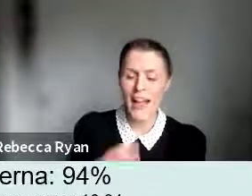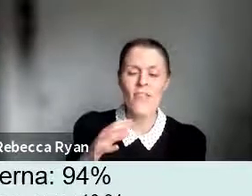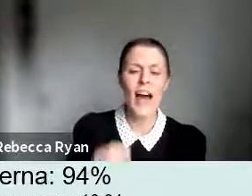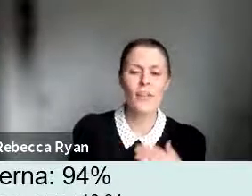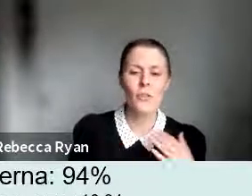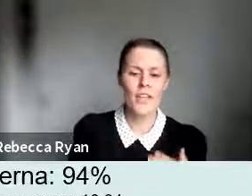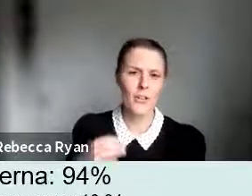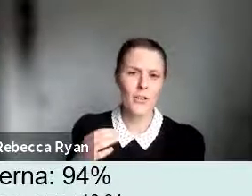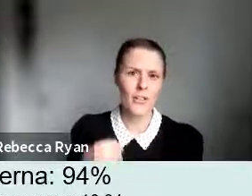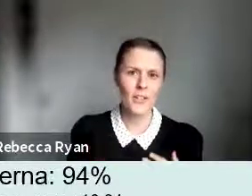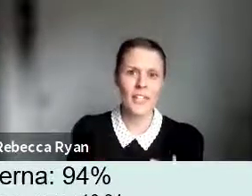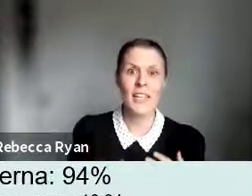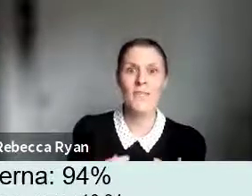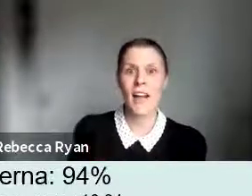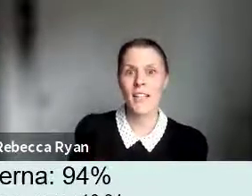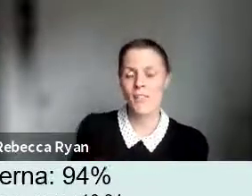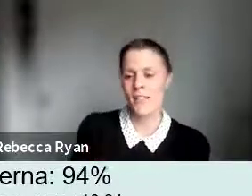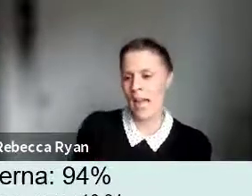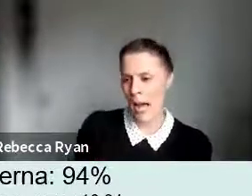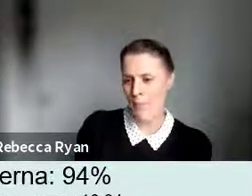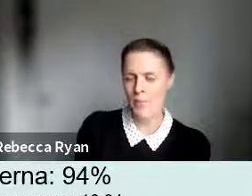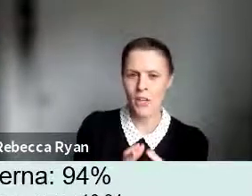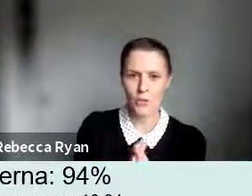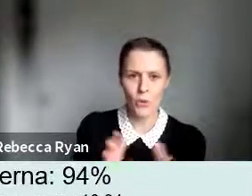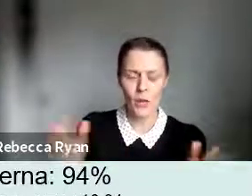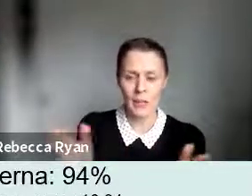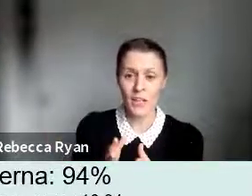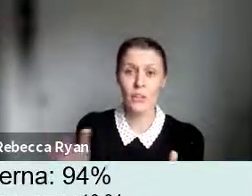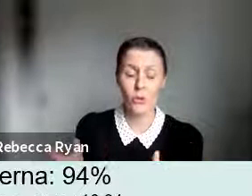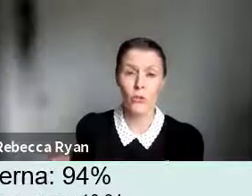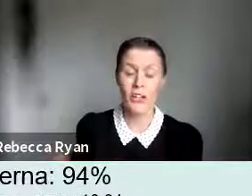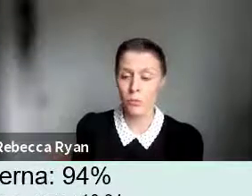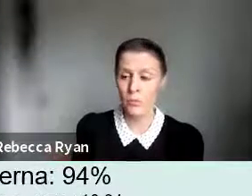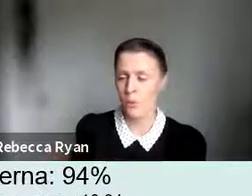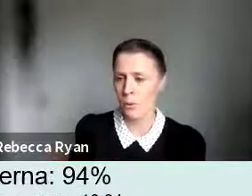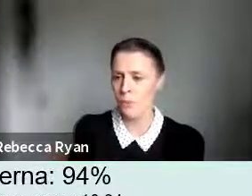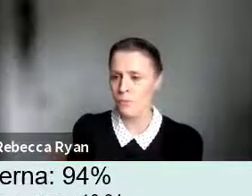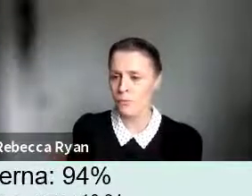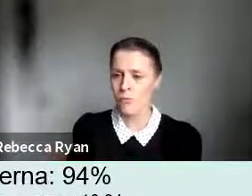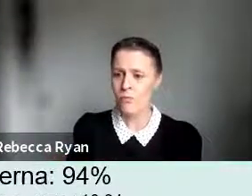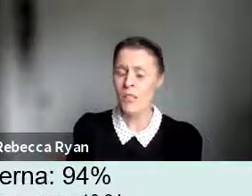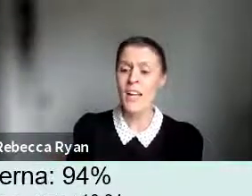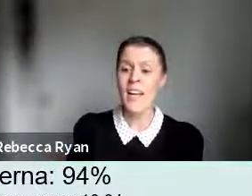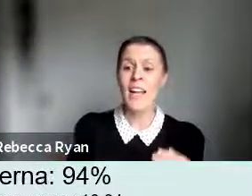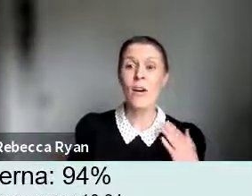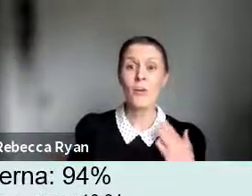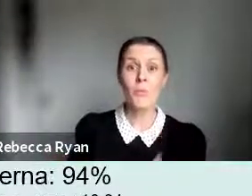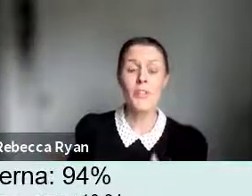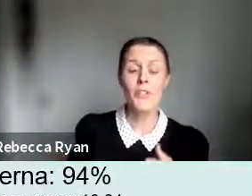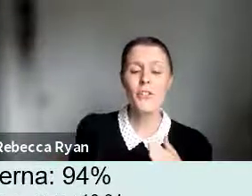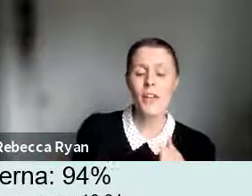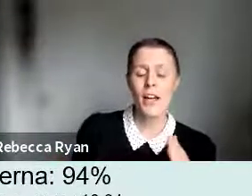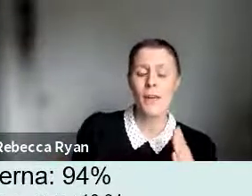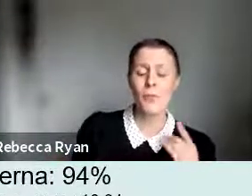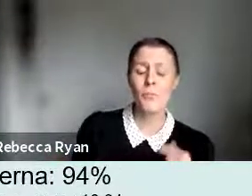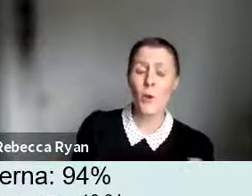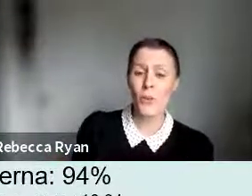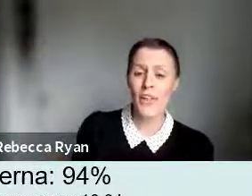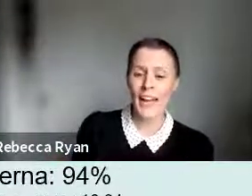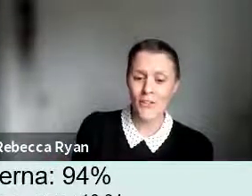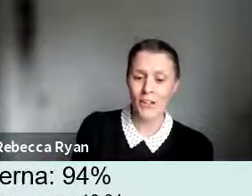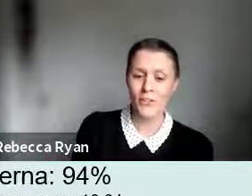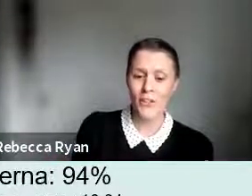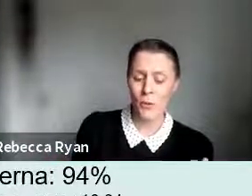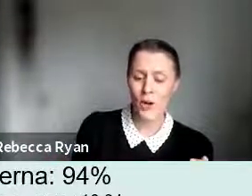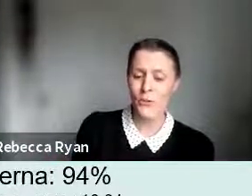birth. That's when they started to see the effectiveness happen because it's so transmissible. Now, some